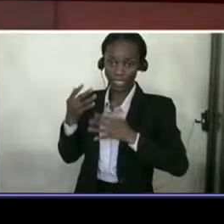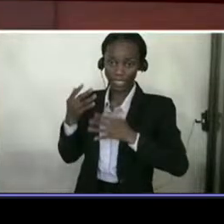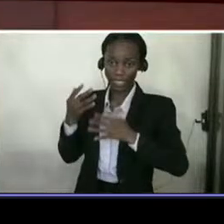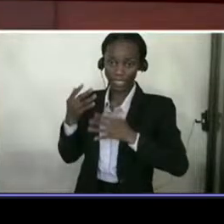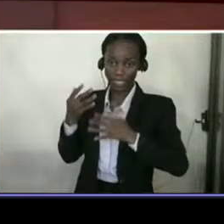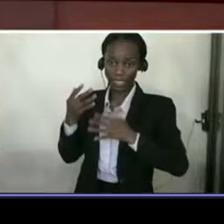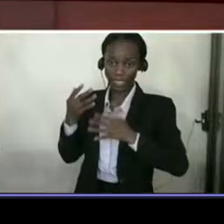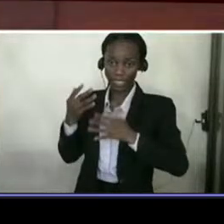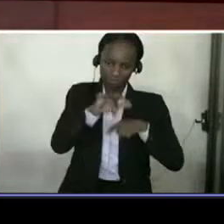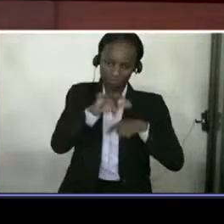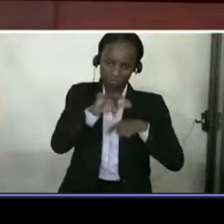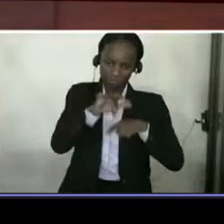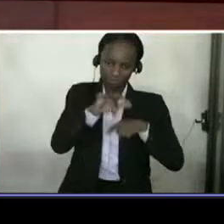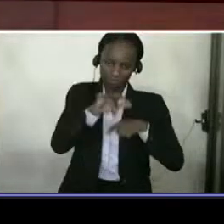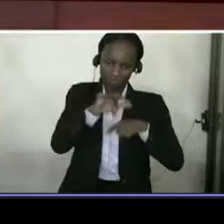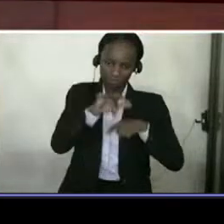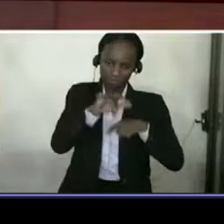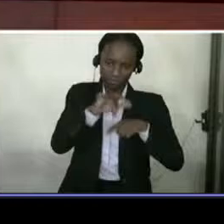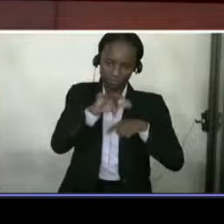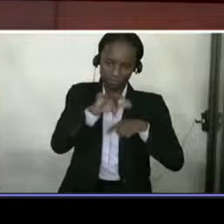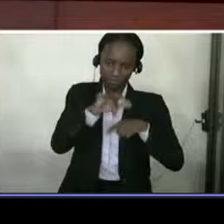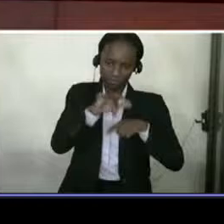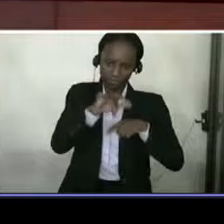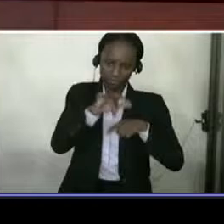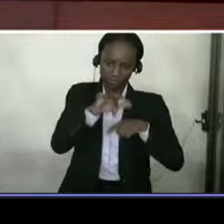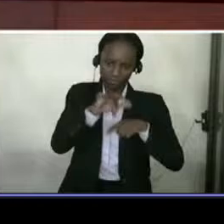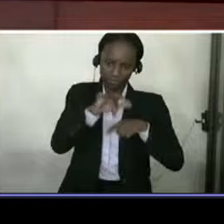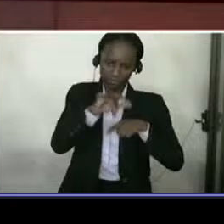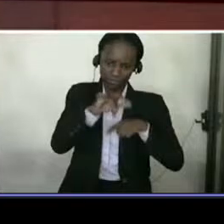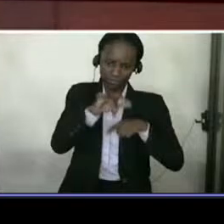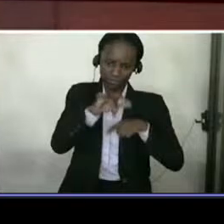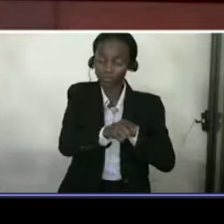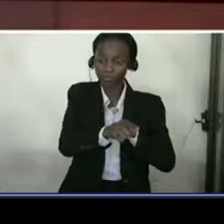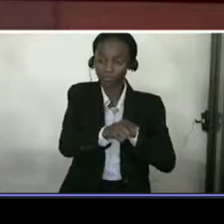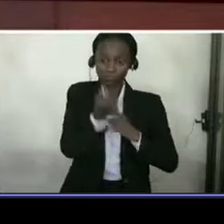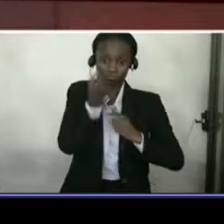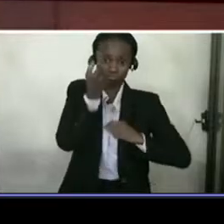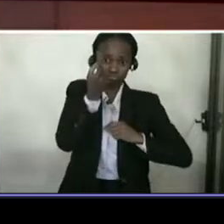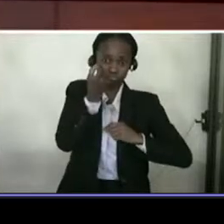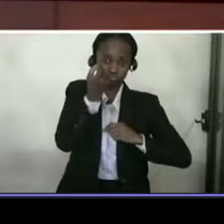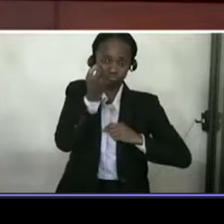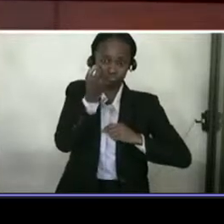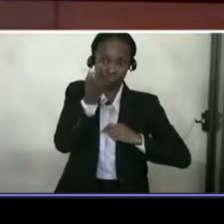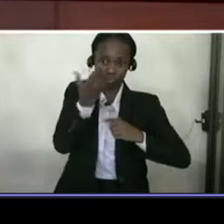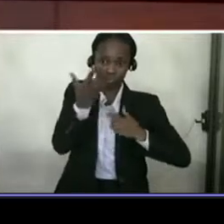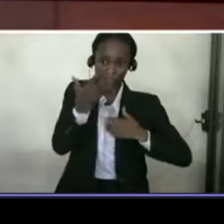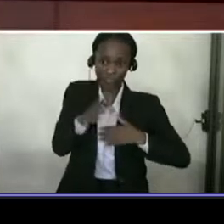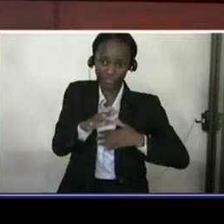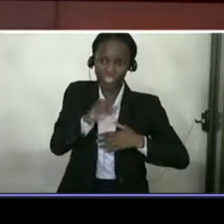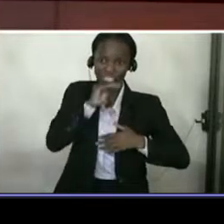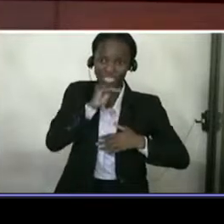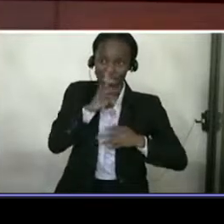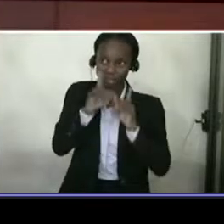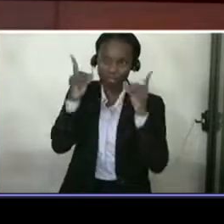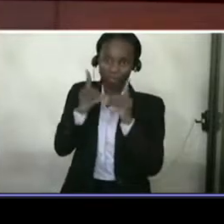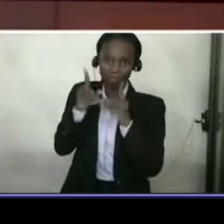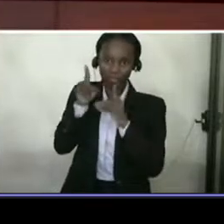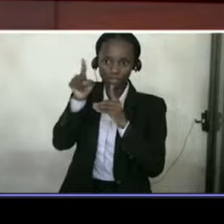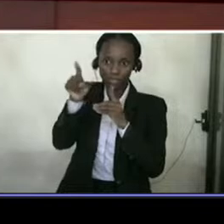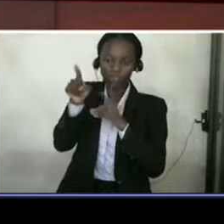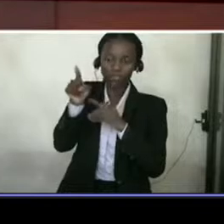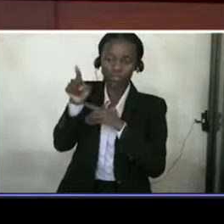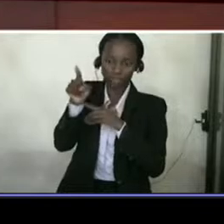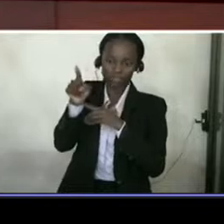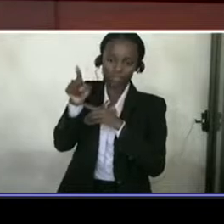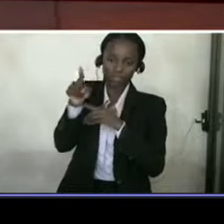delicate nature of the issue of the payments of Izinduna and has been done in the flesh of the department for a long time. We